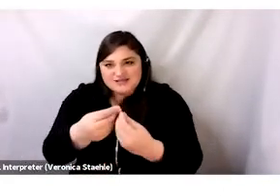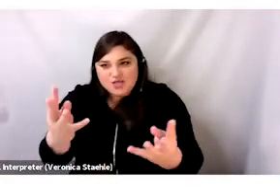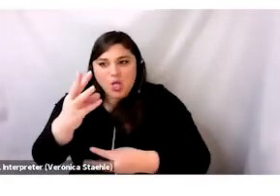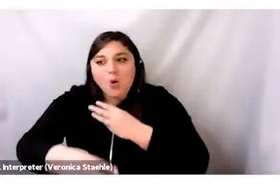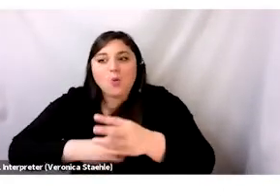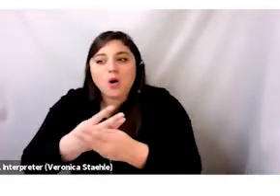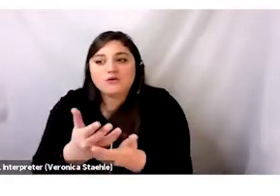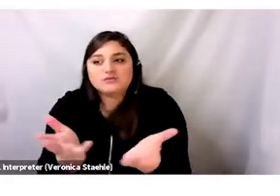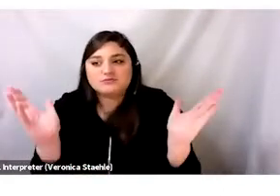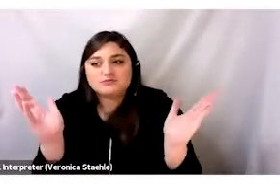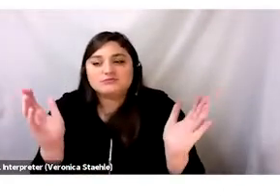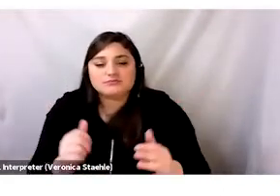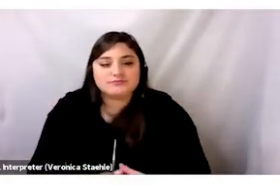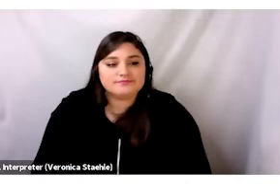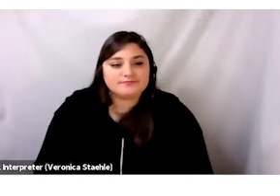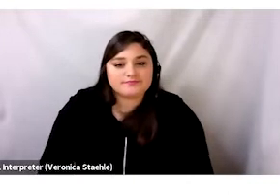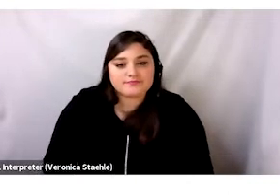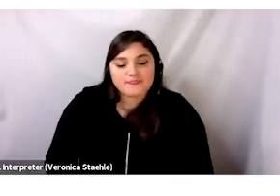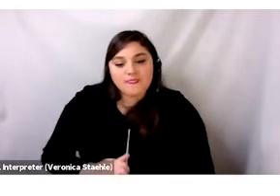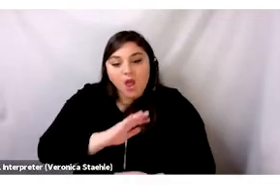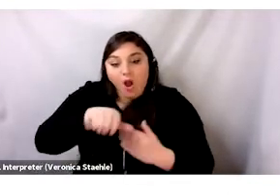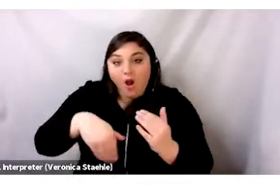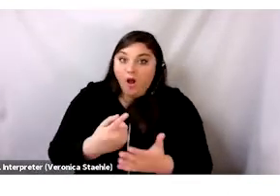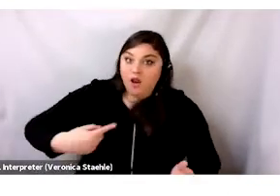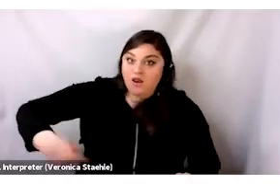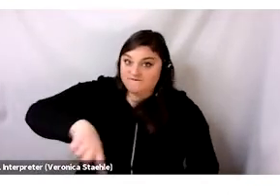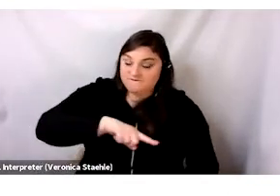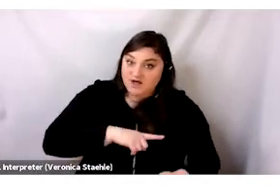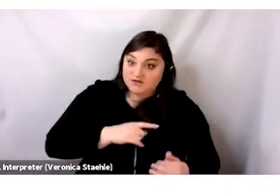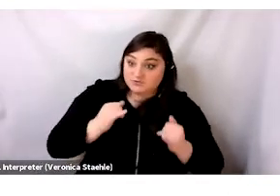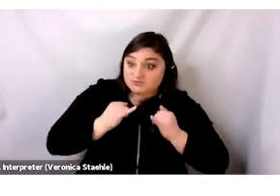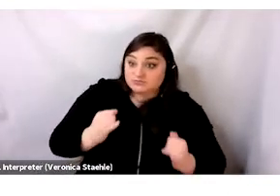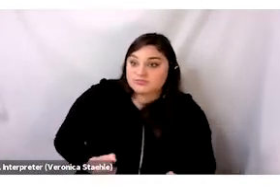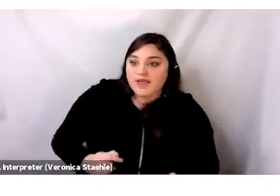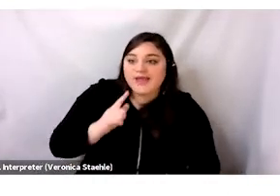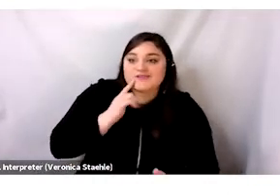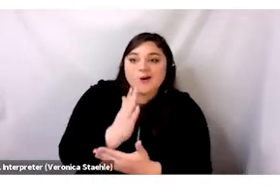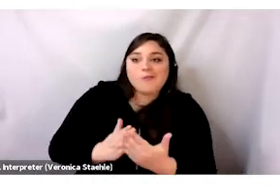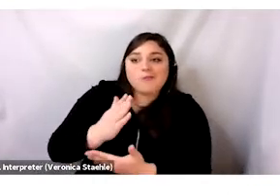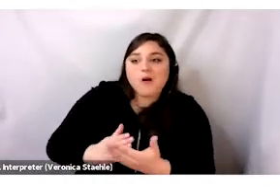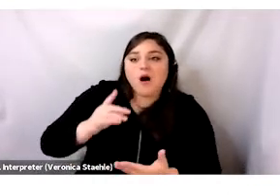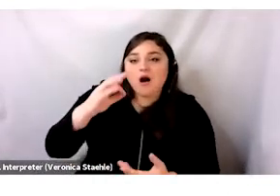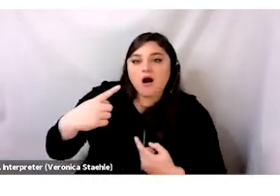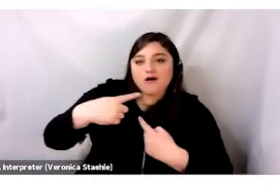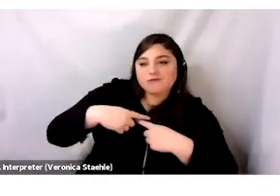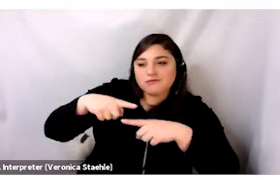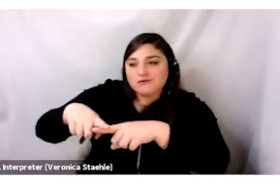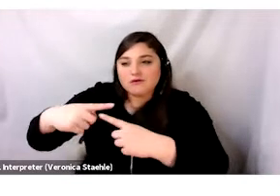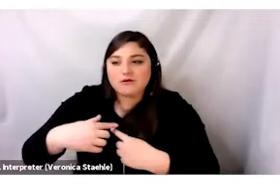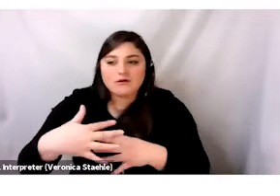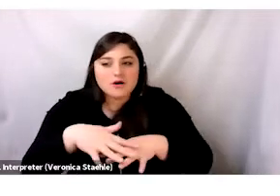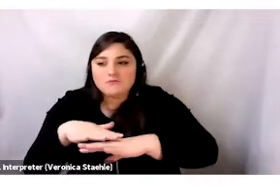Each of us is part of the intricate web of interdependence. And so our own well being